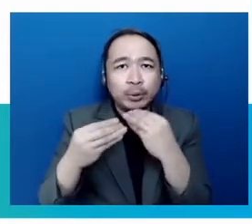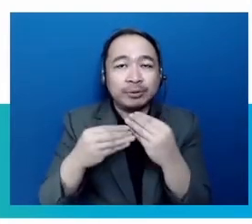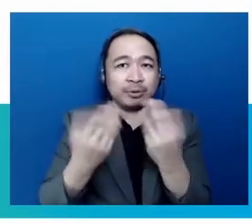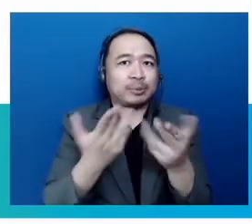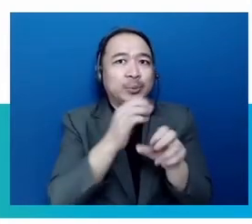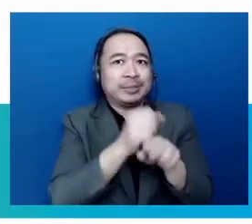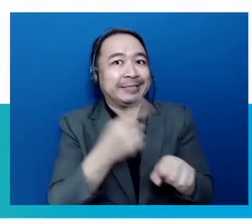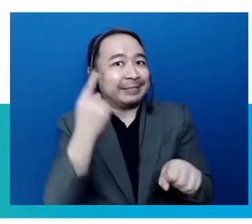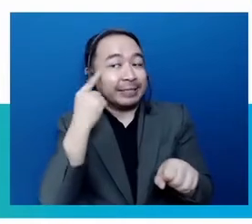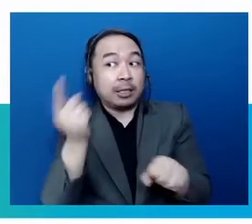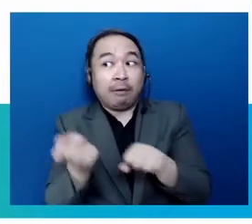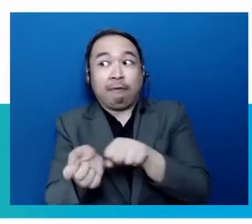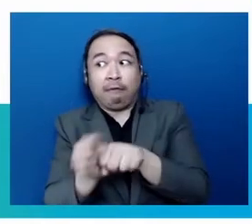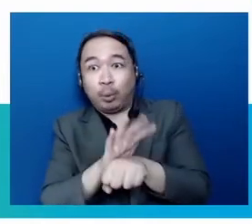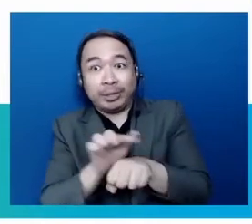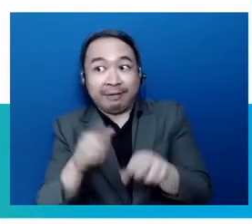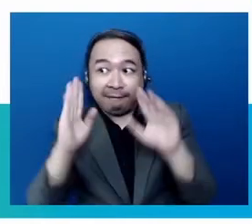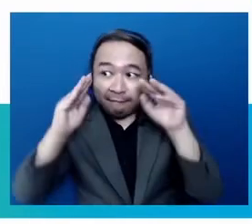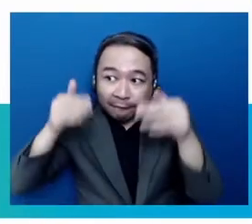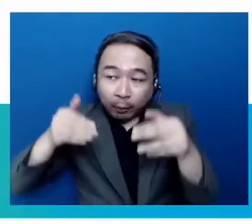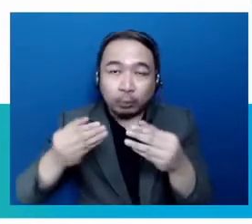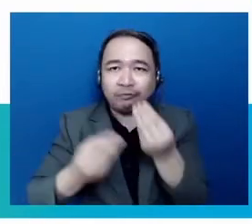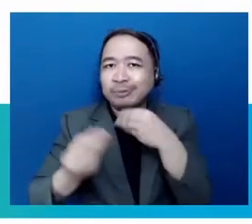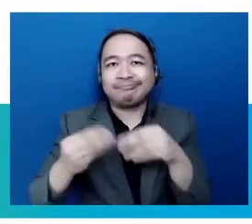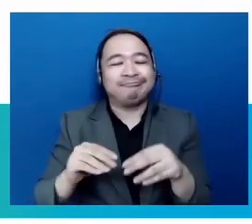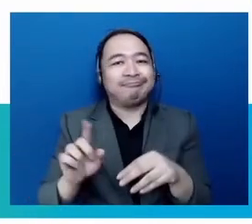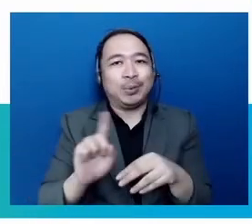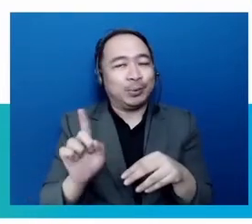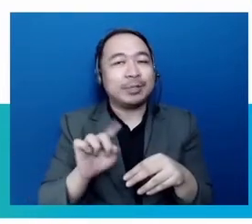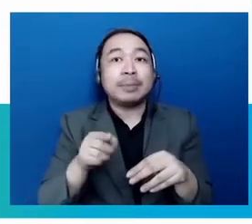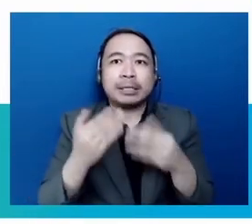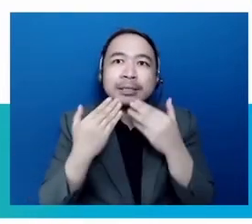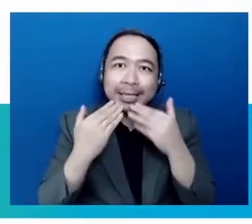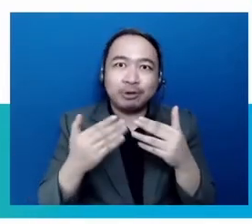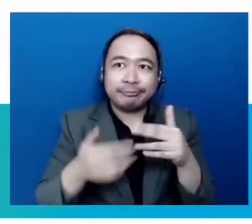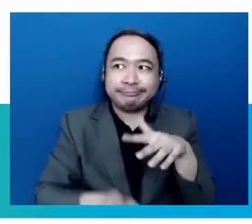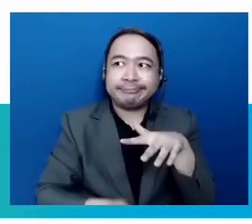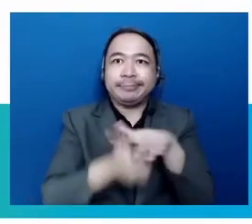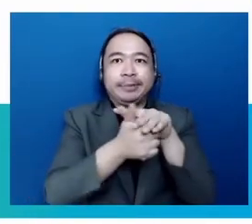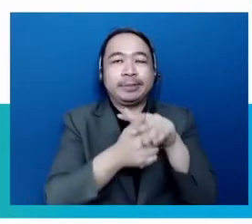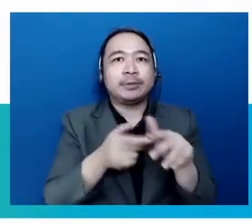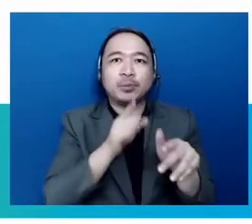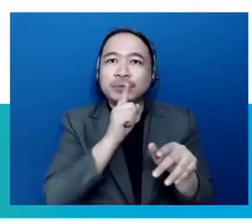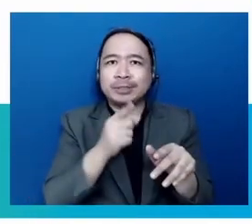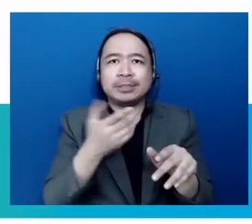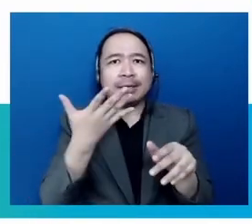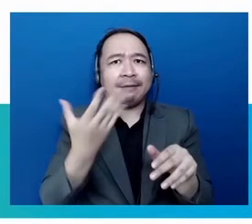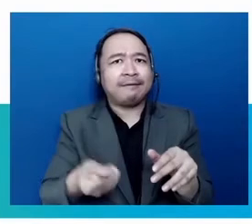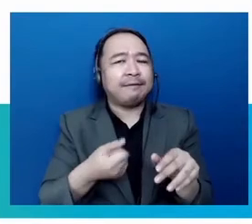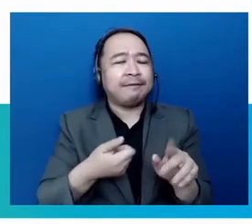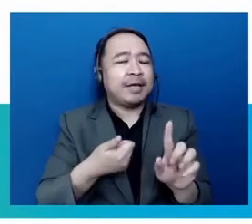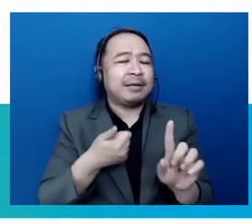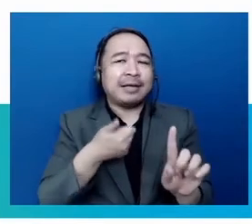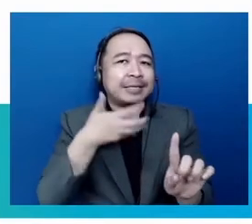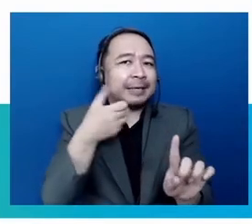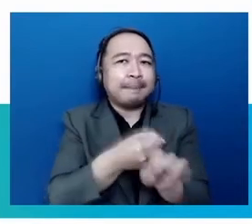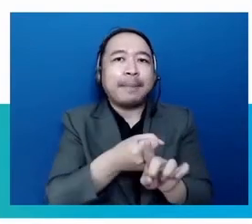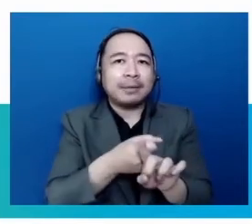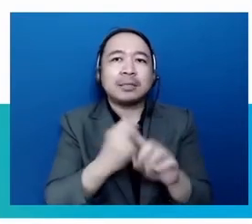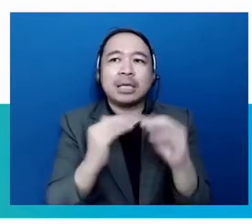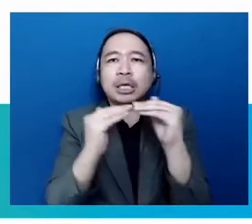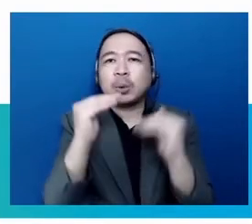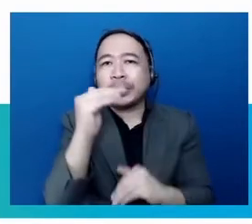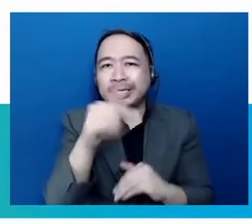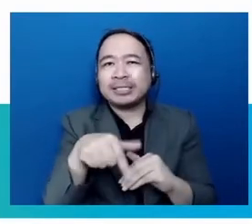of COVID-19. So thank you for sharing that. And it certainly has implications on inequities to local communities.